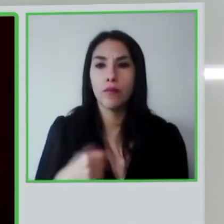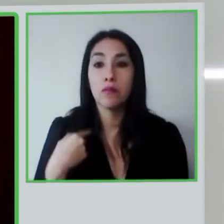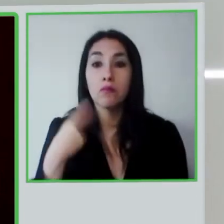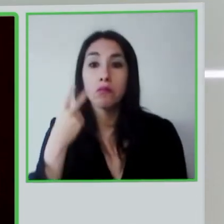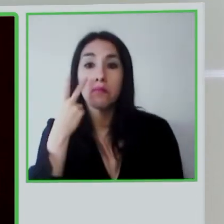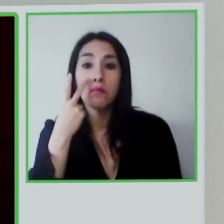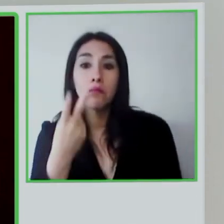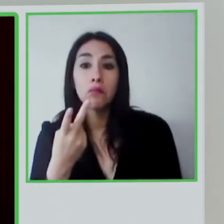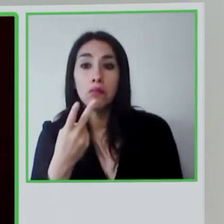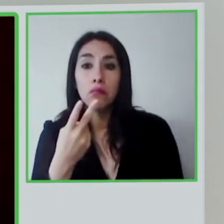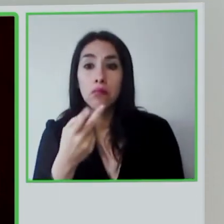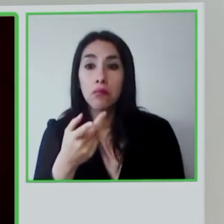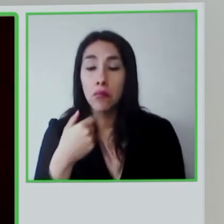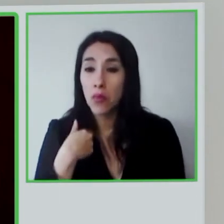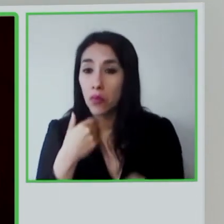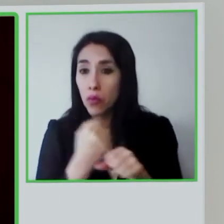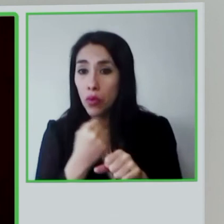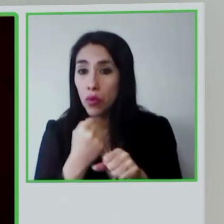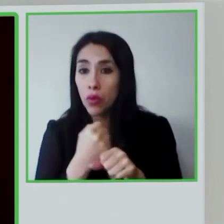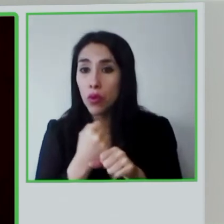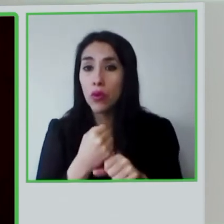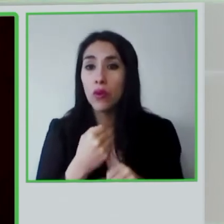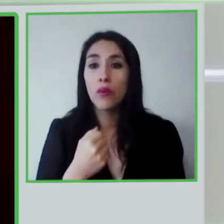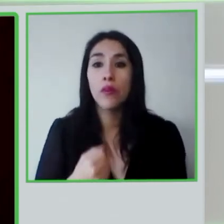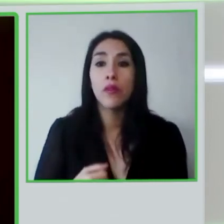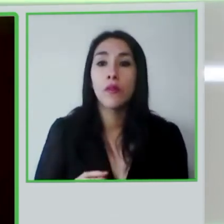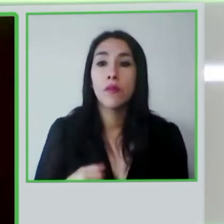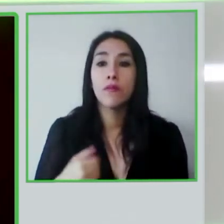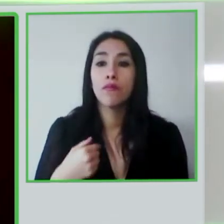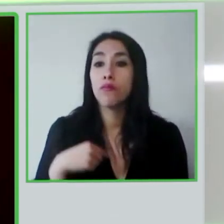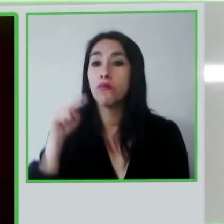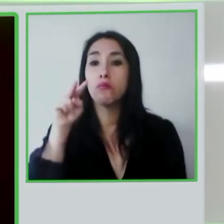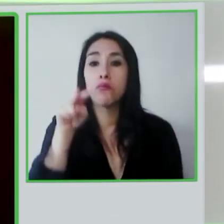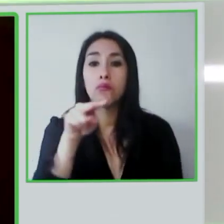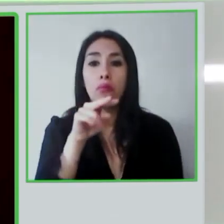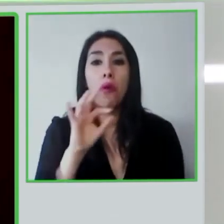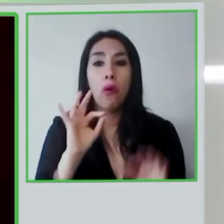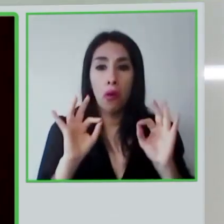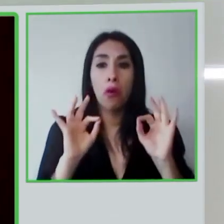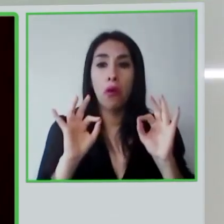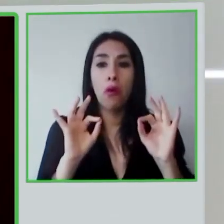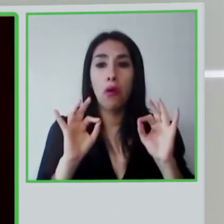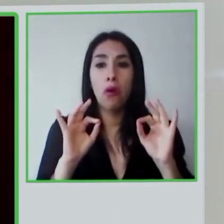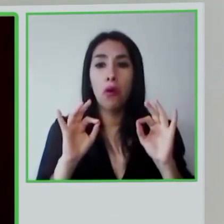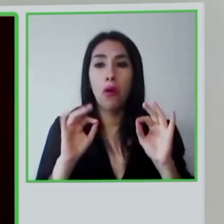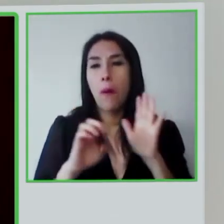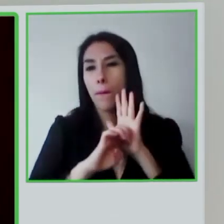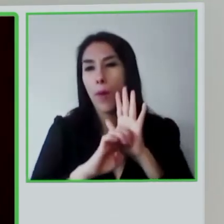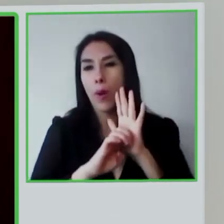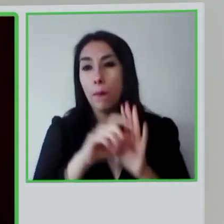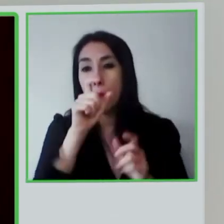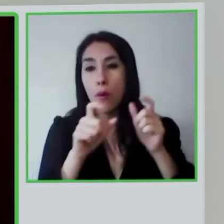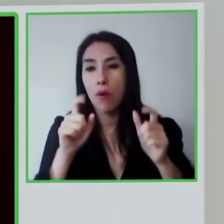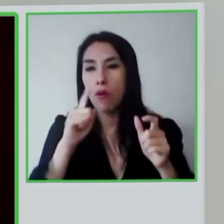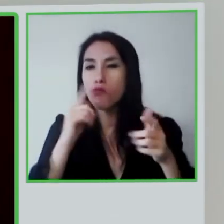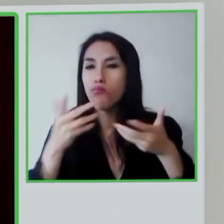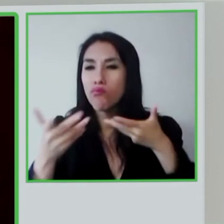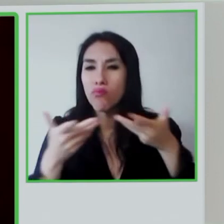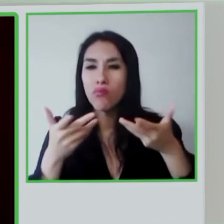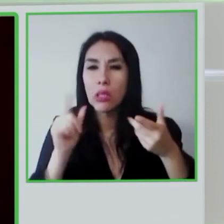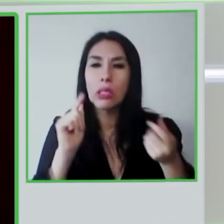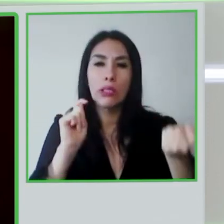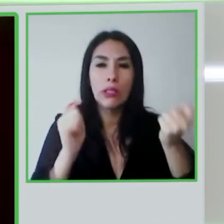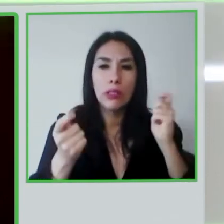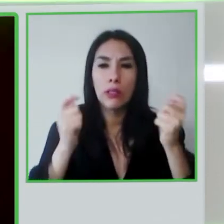to confirm that it's needed. It's a legal obligation now. So they need to make